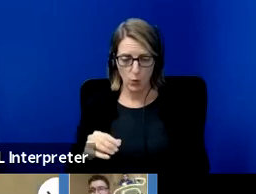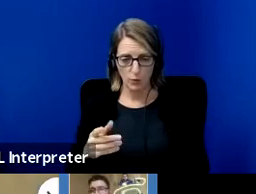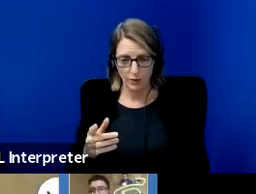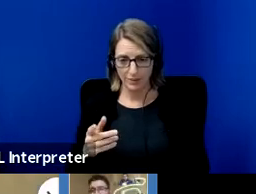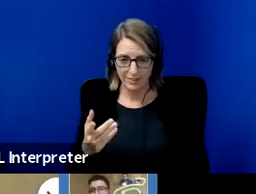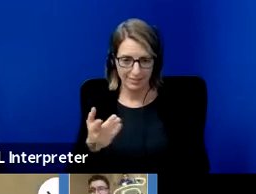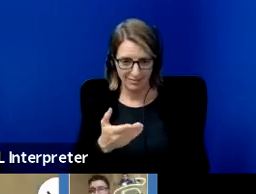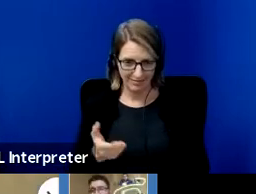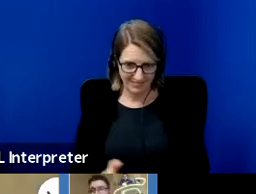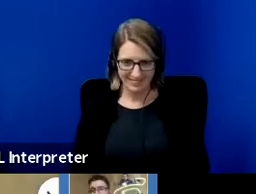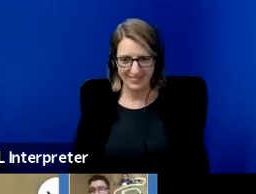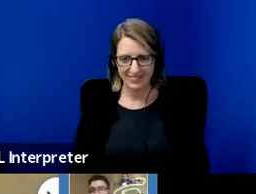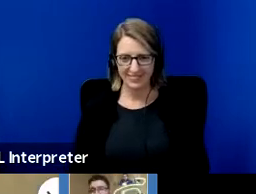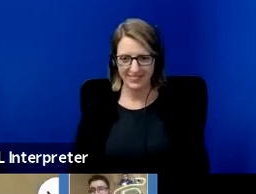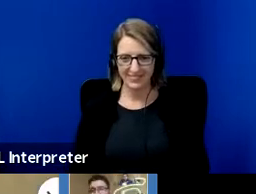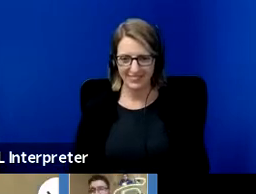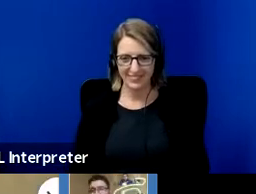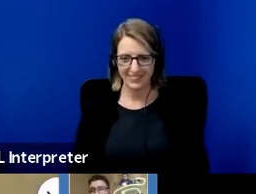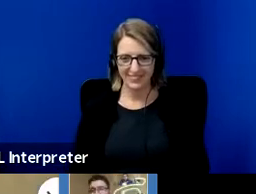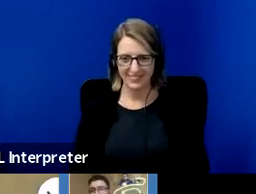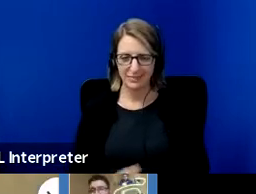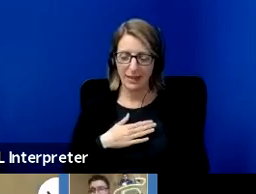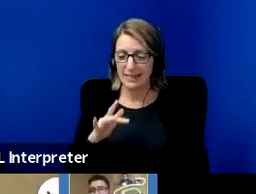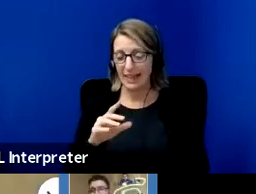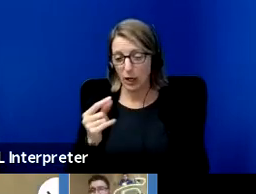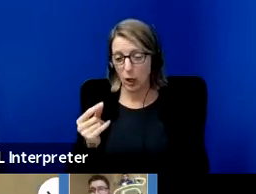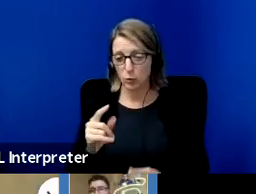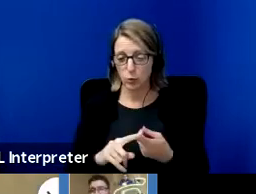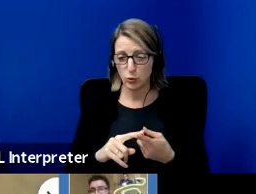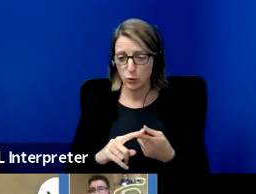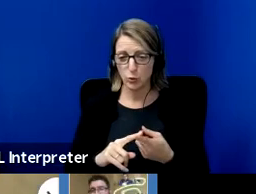to the following link.